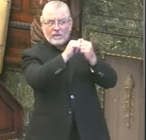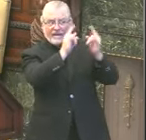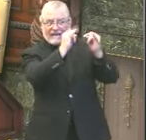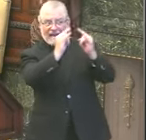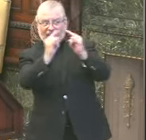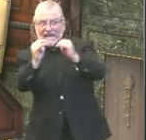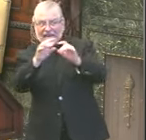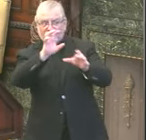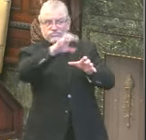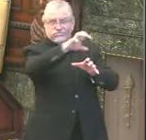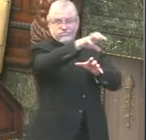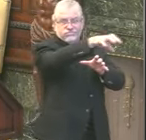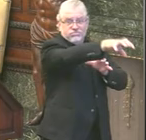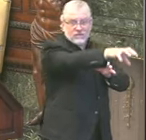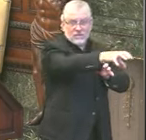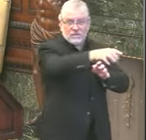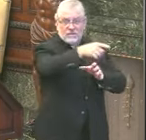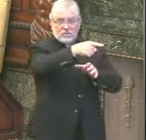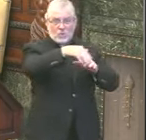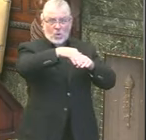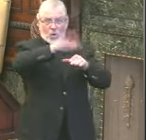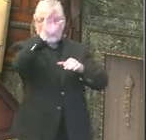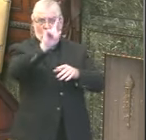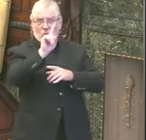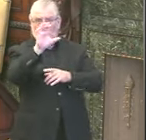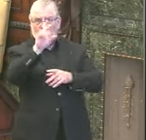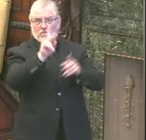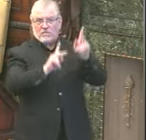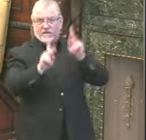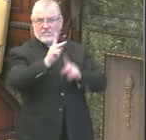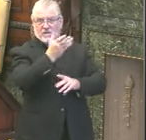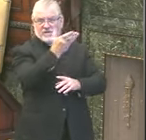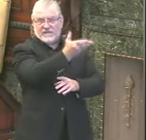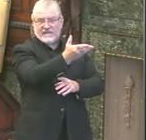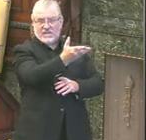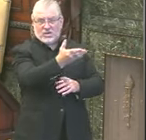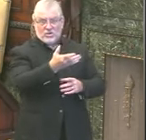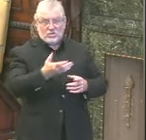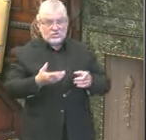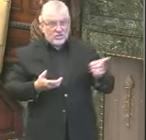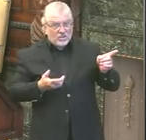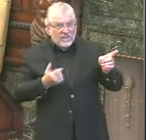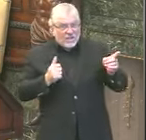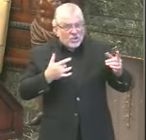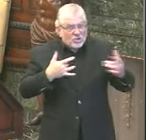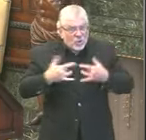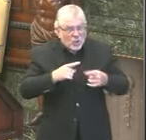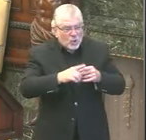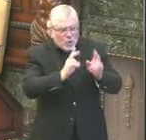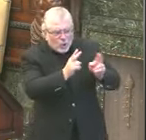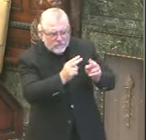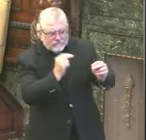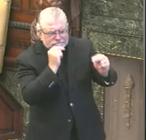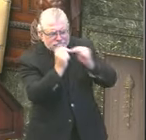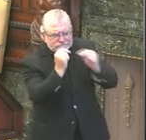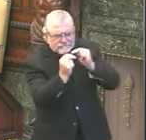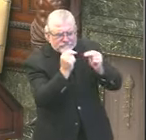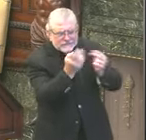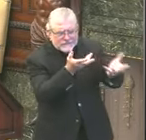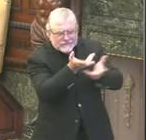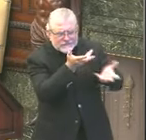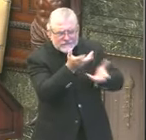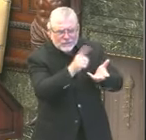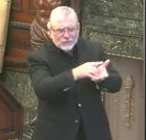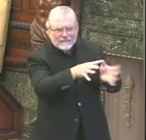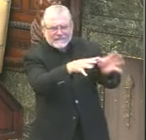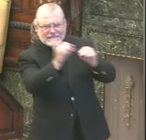now and growing. And is there any urgency on the part of the city to negotiate with the encampment because of the health risks that this may